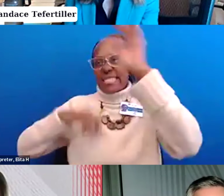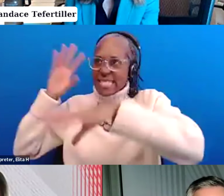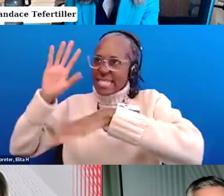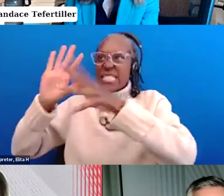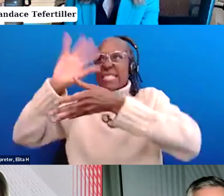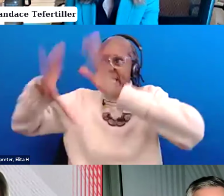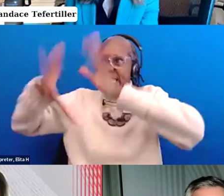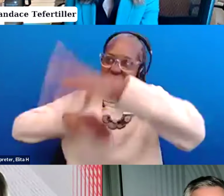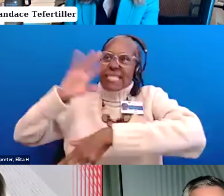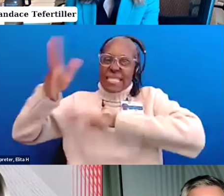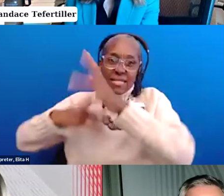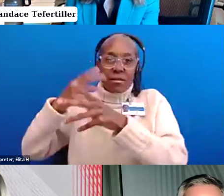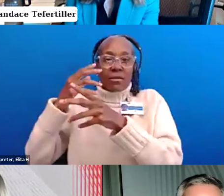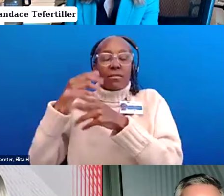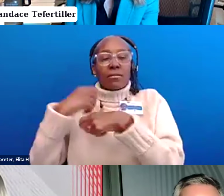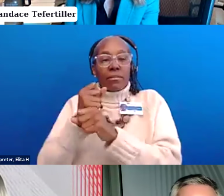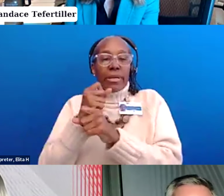to make this happen together.